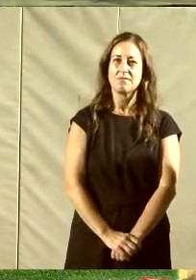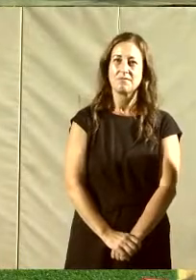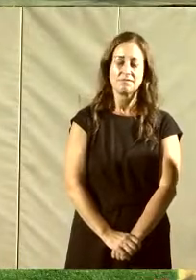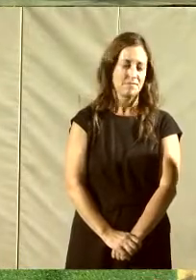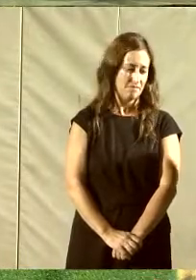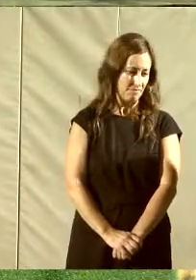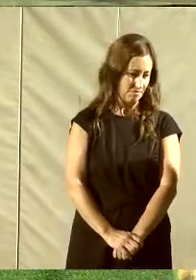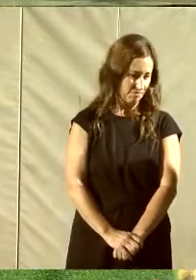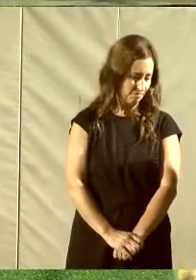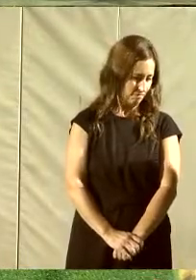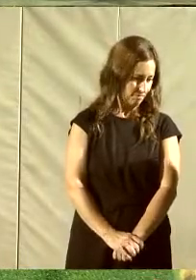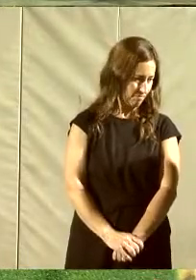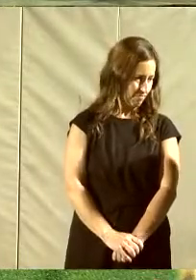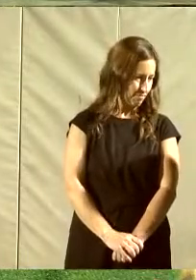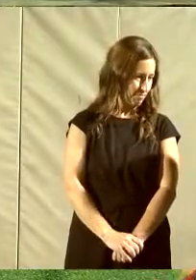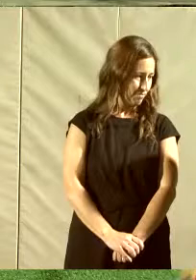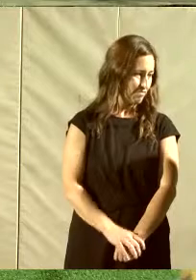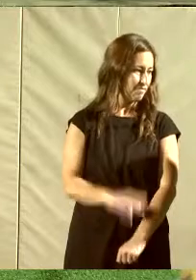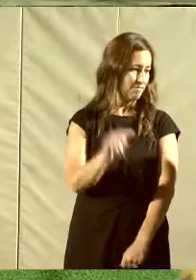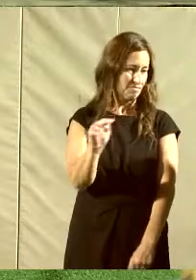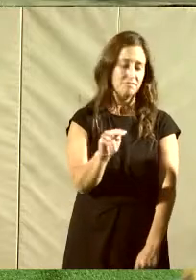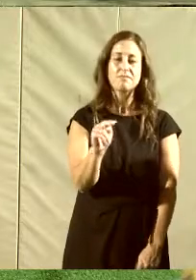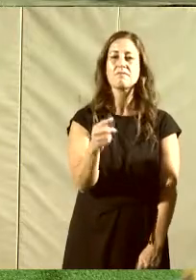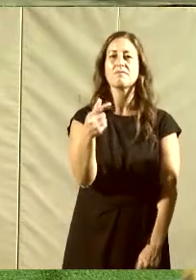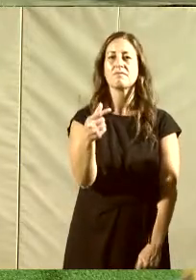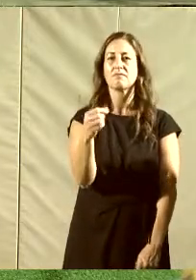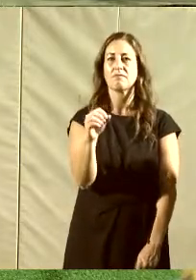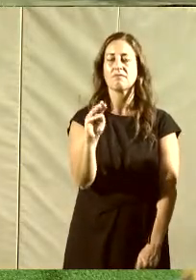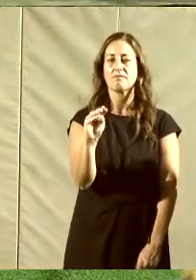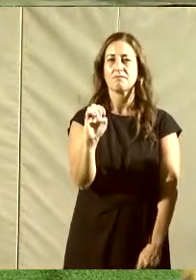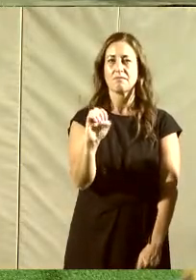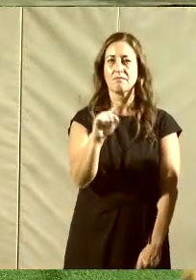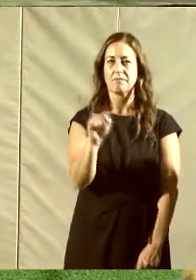Nidia Lopez Gomez.